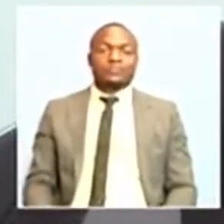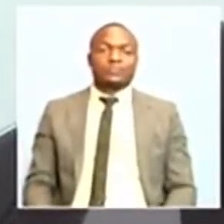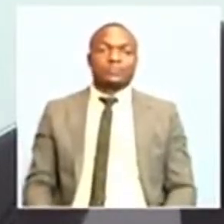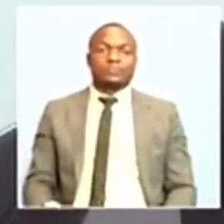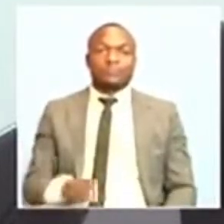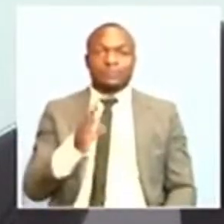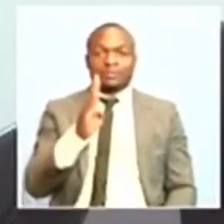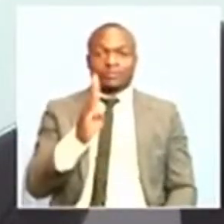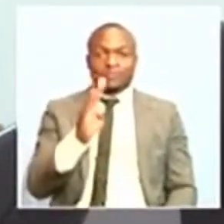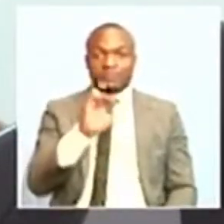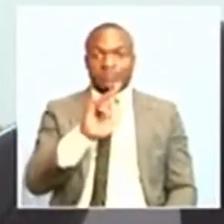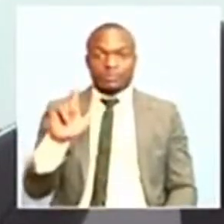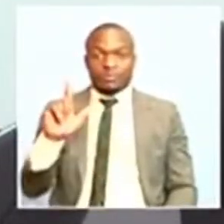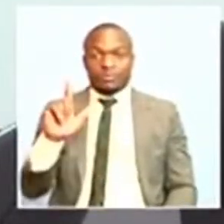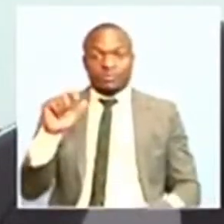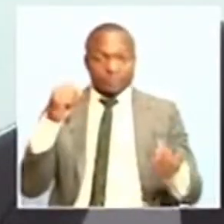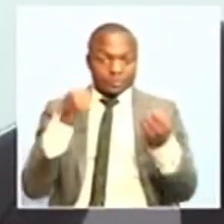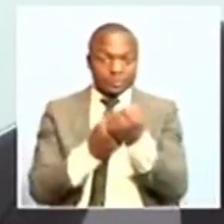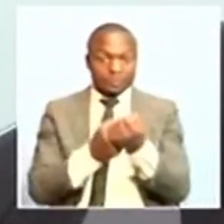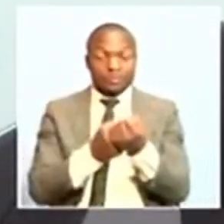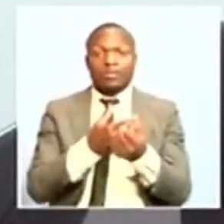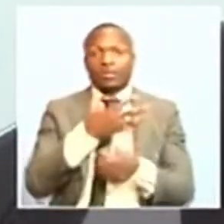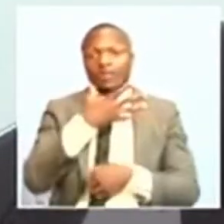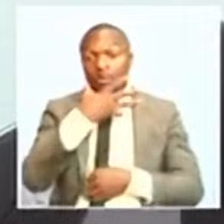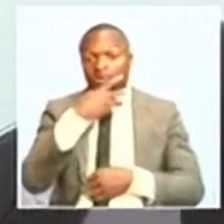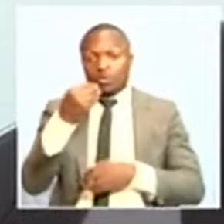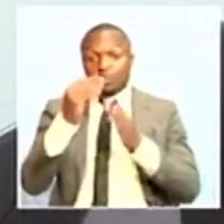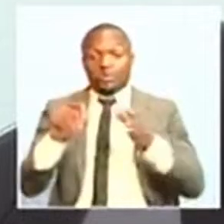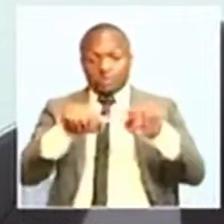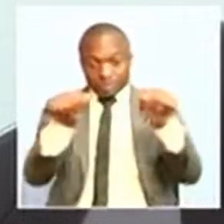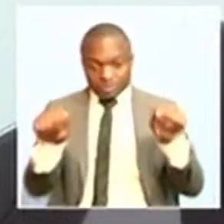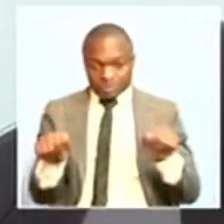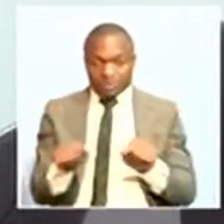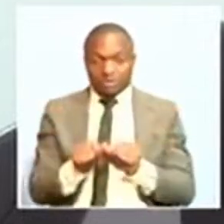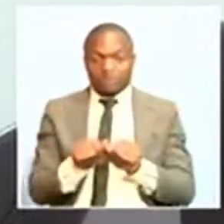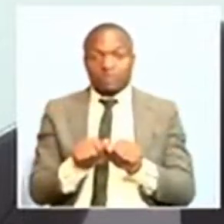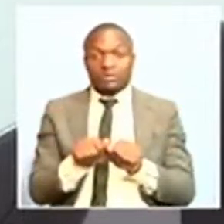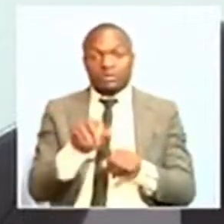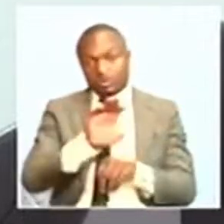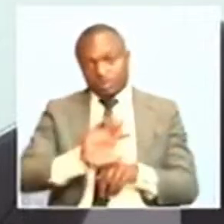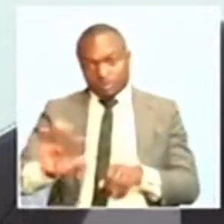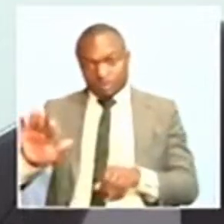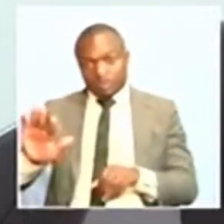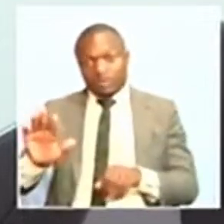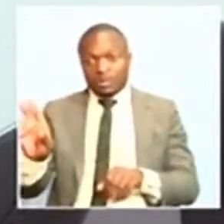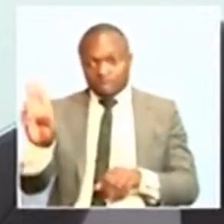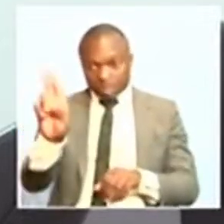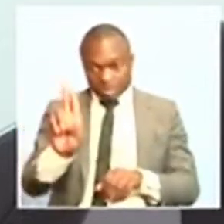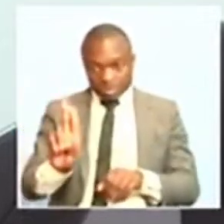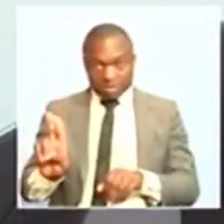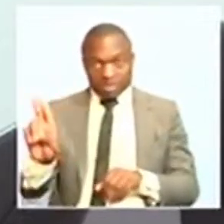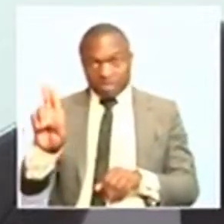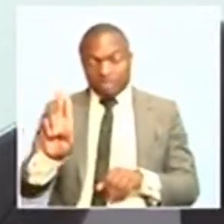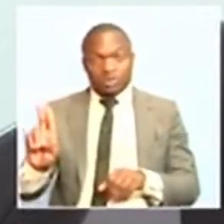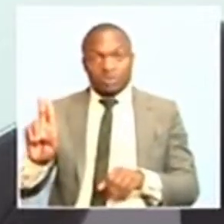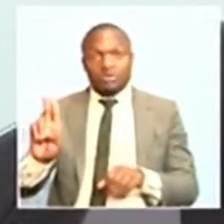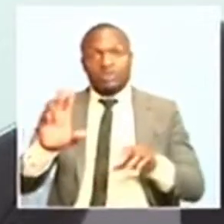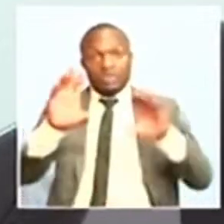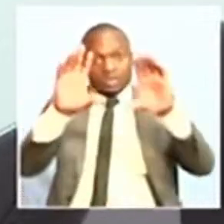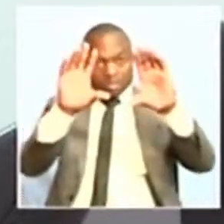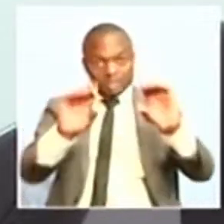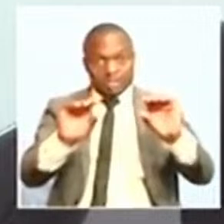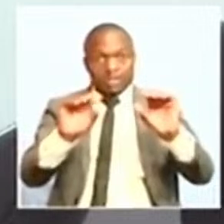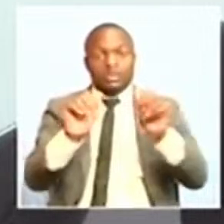The bill is also trying to empower the Commissioner General, Honorable Chair, to suspend user accounts for customs clearing agents and principals